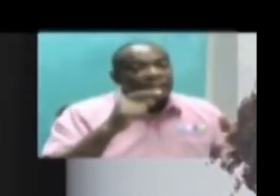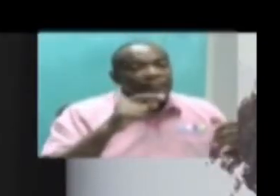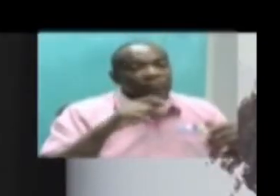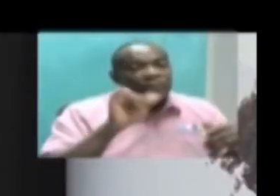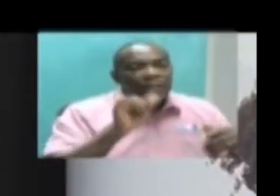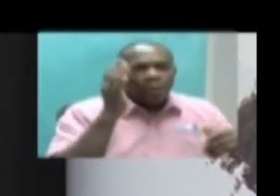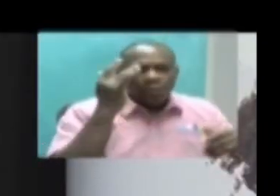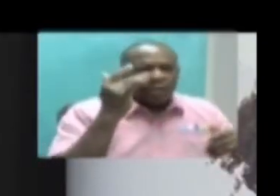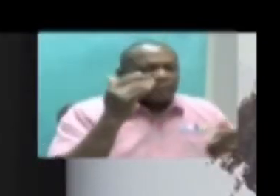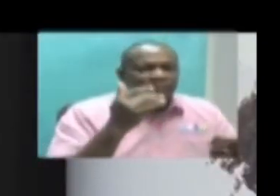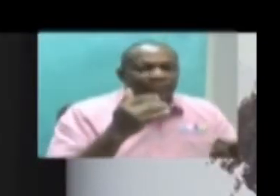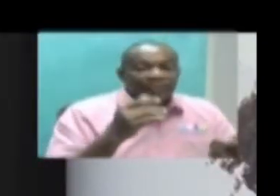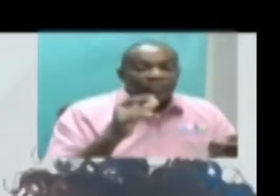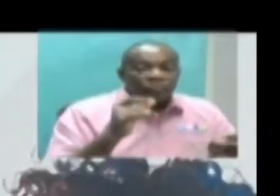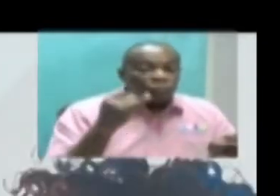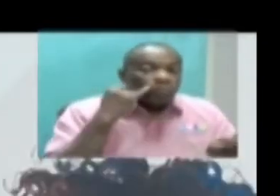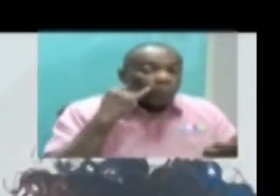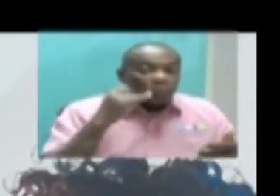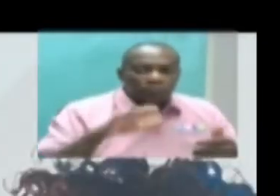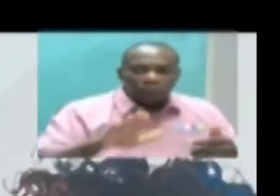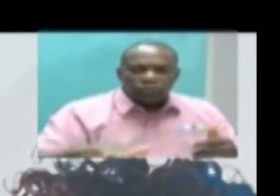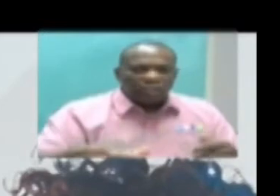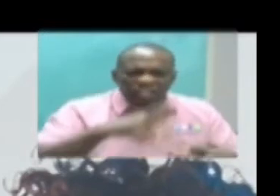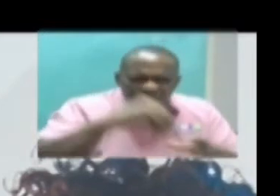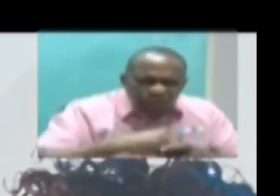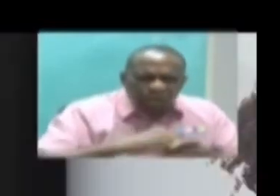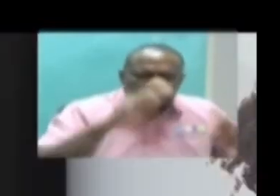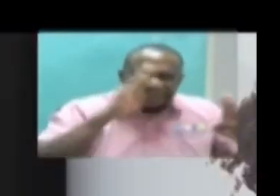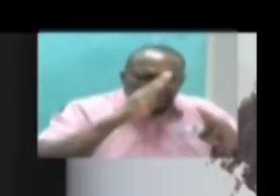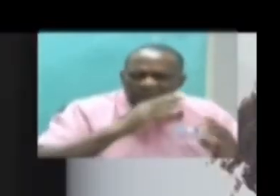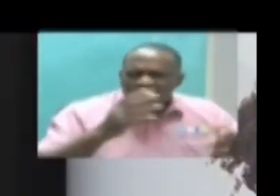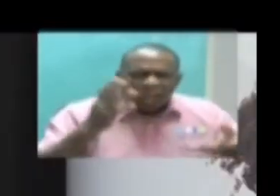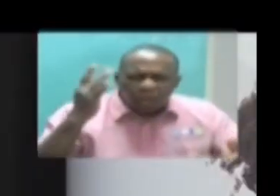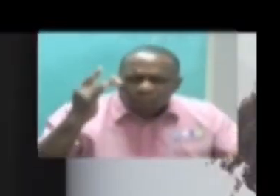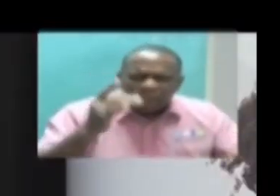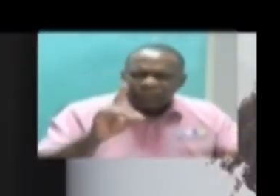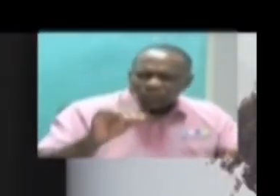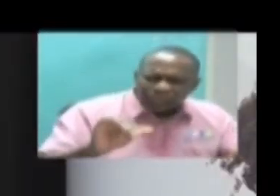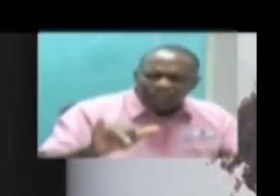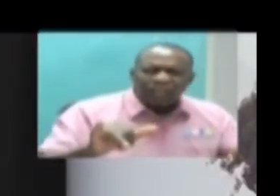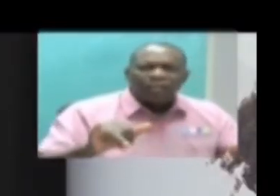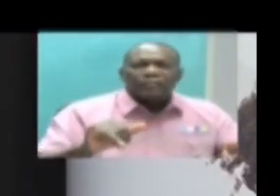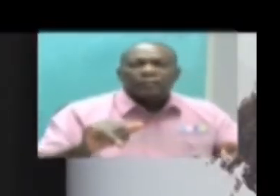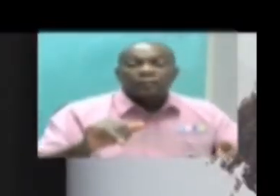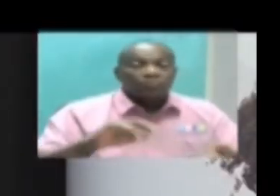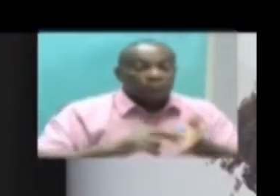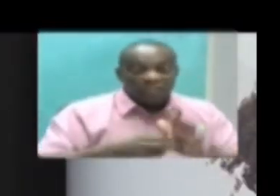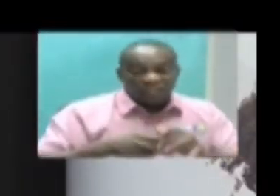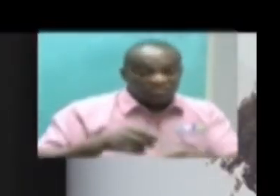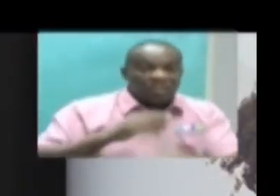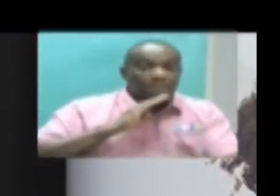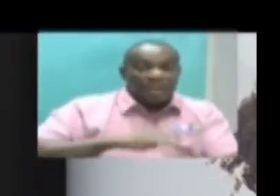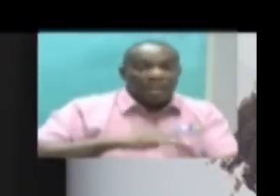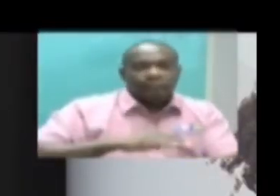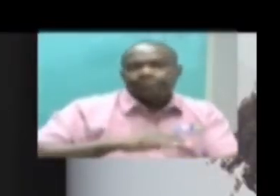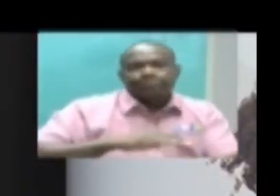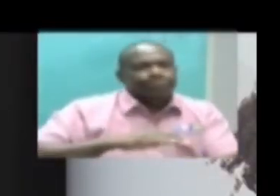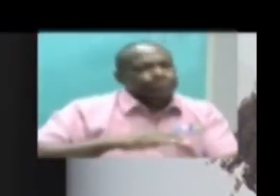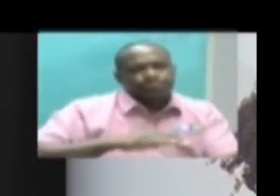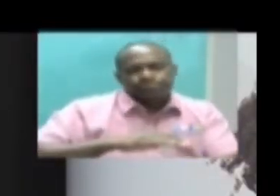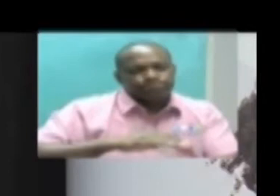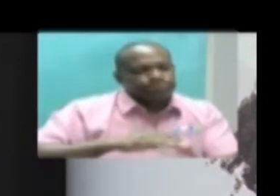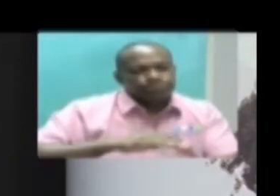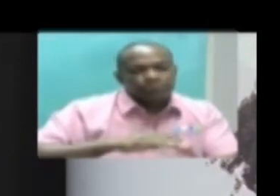child. Mm. And you can't sit down and say, well, my child would never do that because mine is a good child. They're children. And